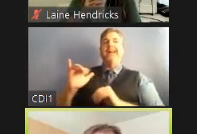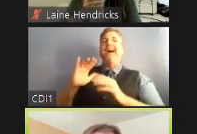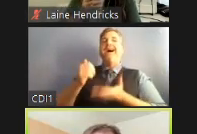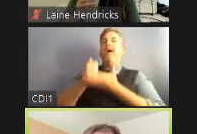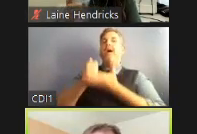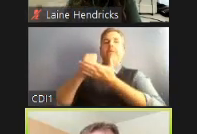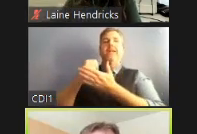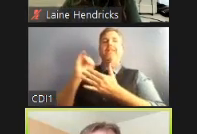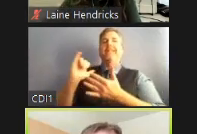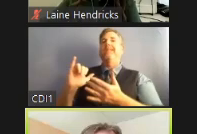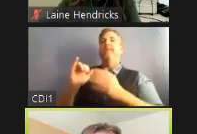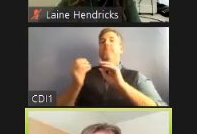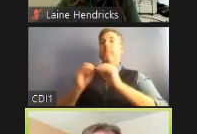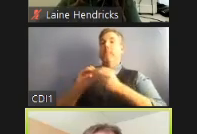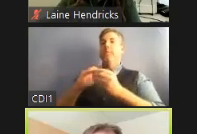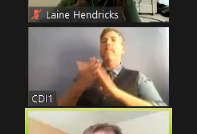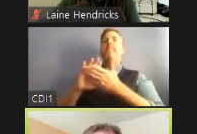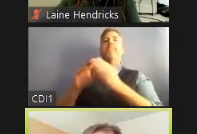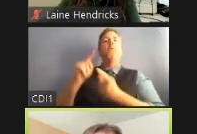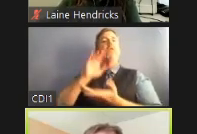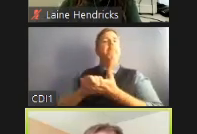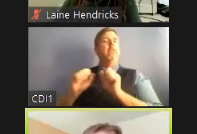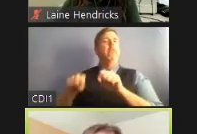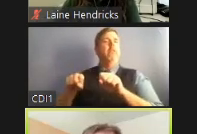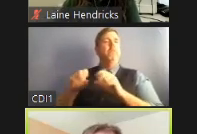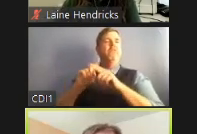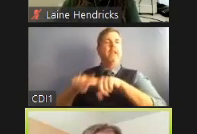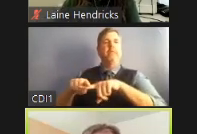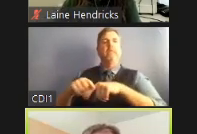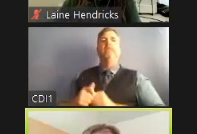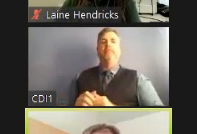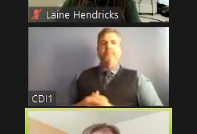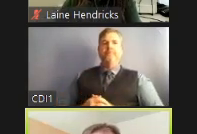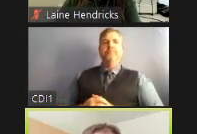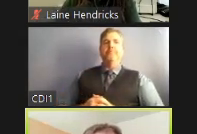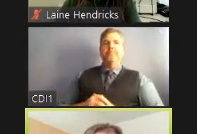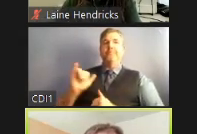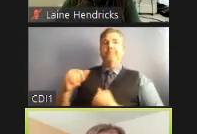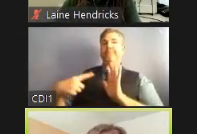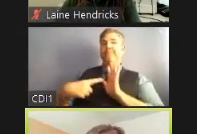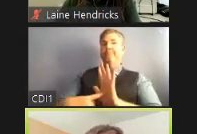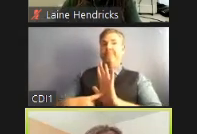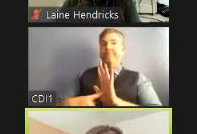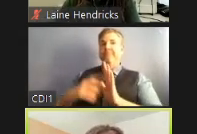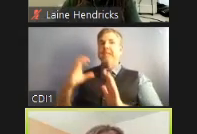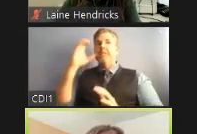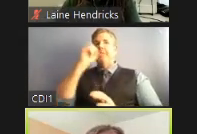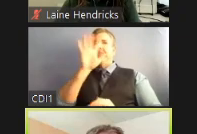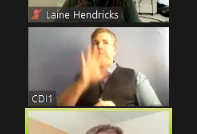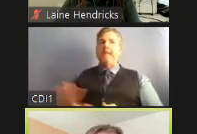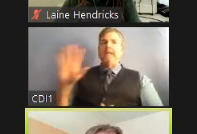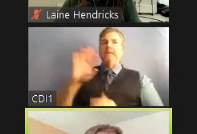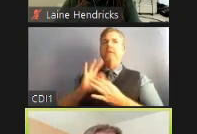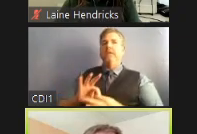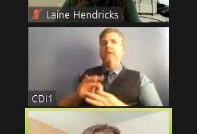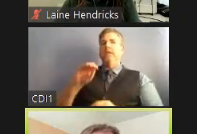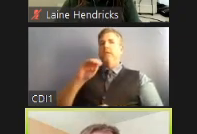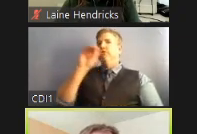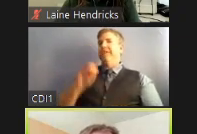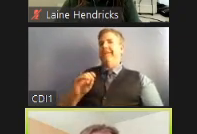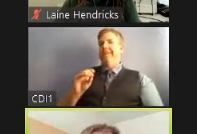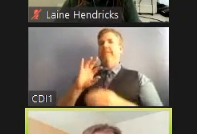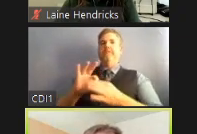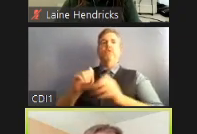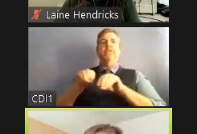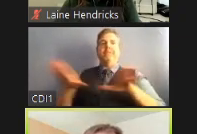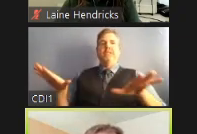estimate of the rate of transmission in Marin County. And what's important there, that line 1, the dotted line there,